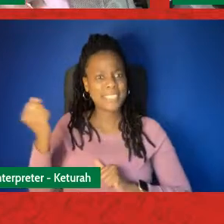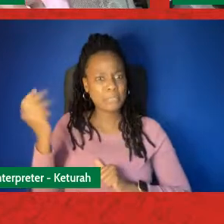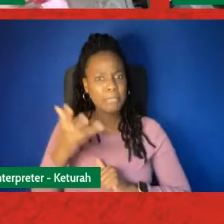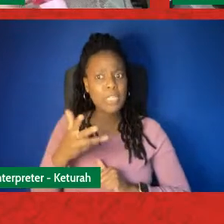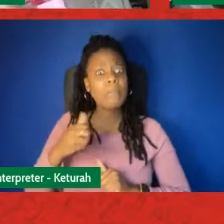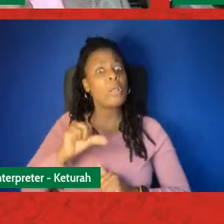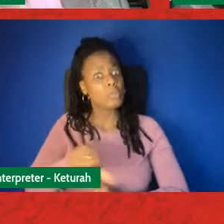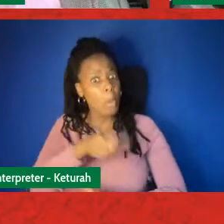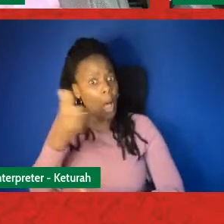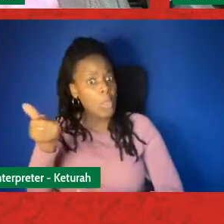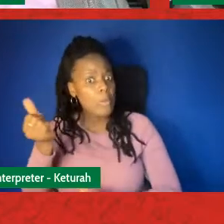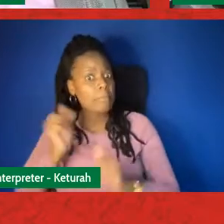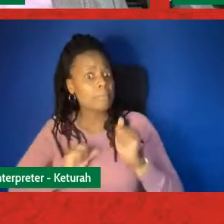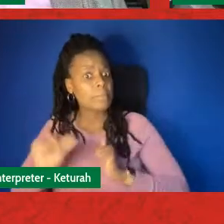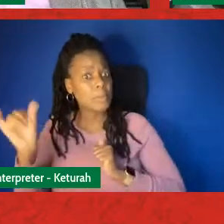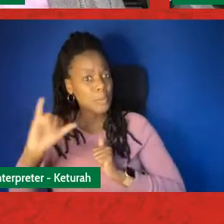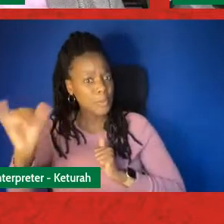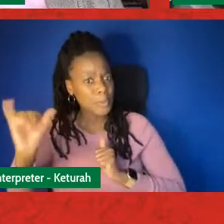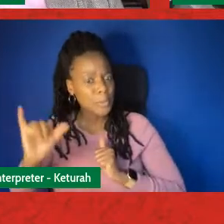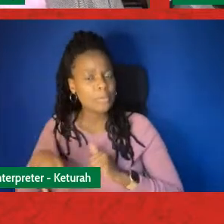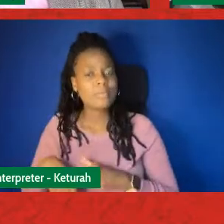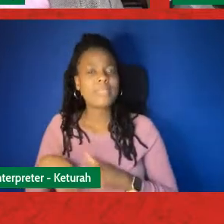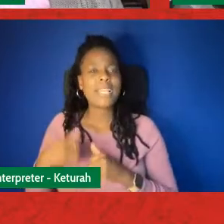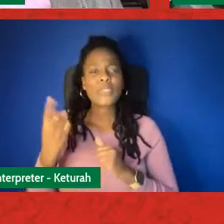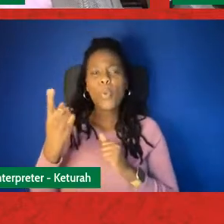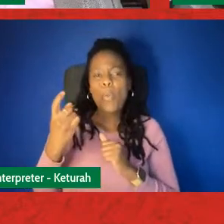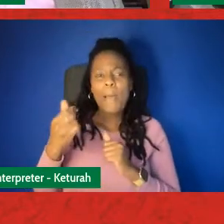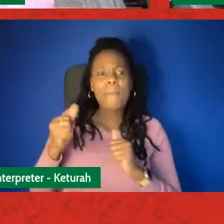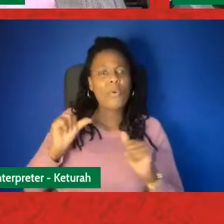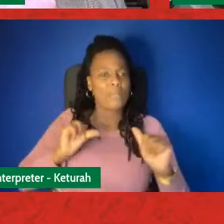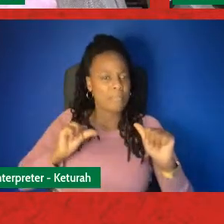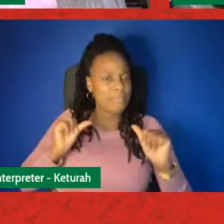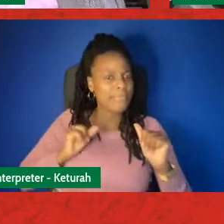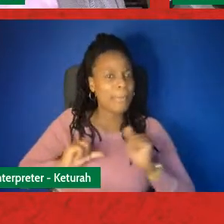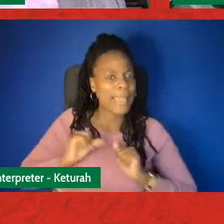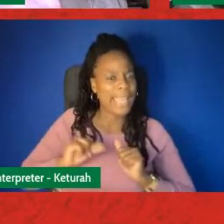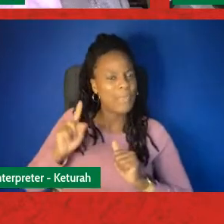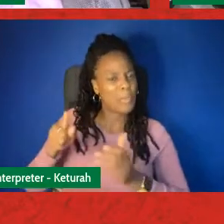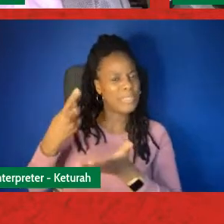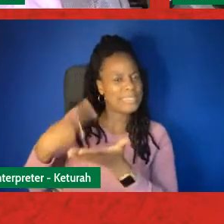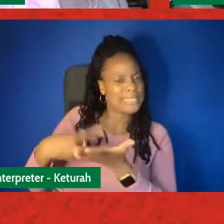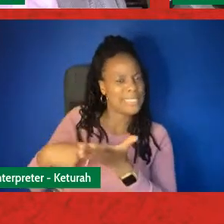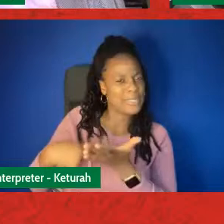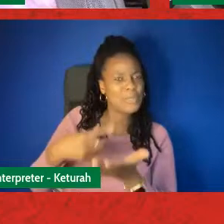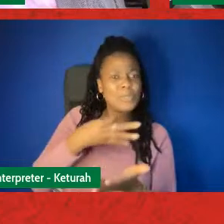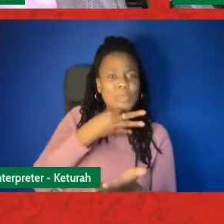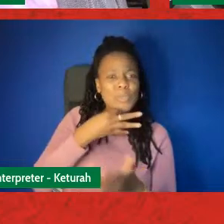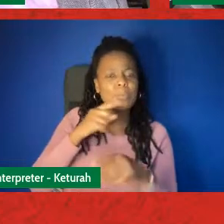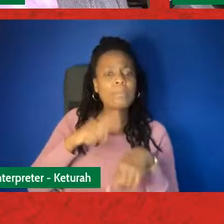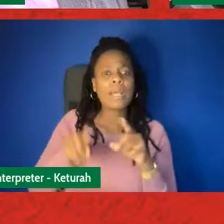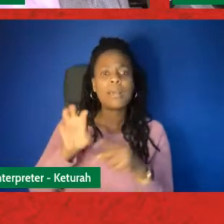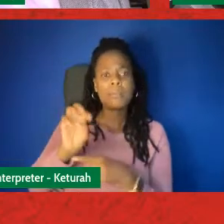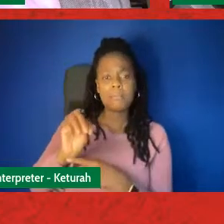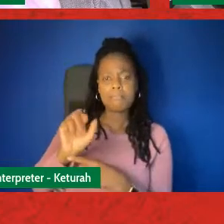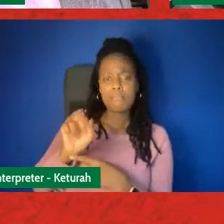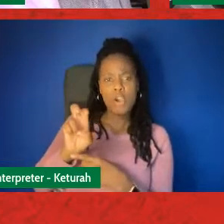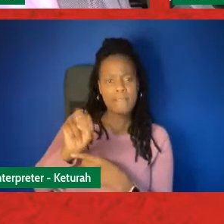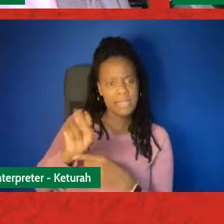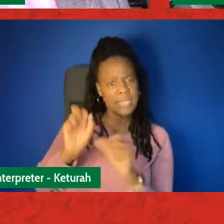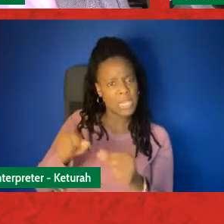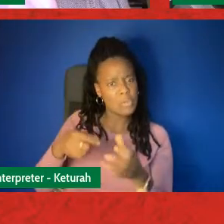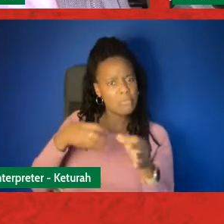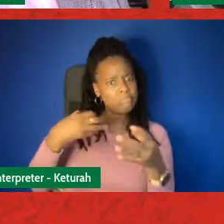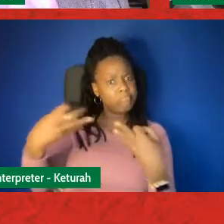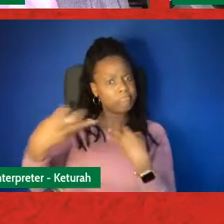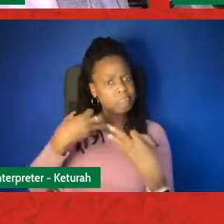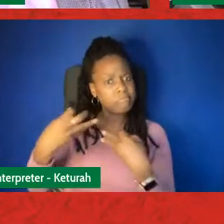that did imports, and then they did a play that we're going to talk about later on, King Chataway. So, Marvin, give us a little insight on the plays they did at